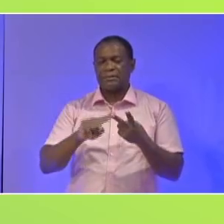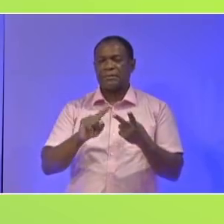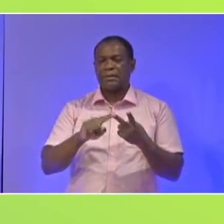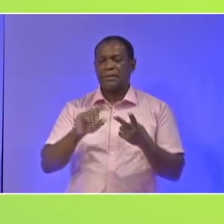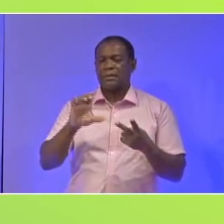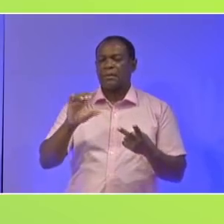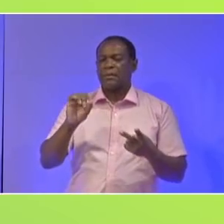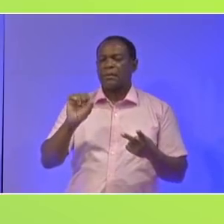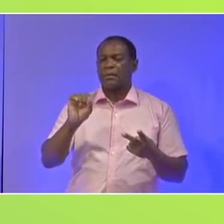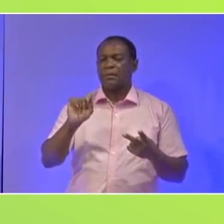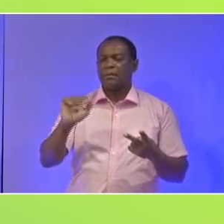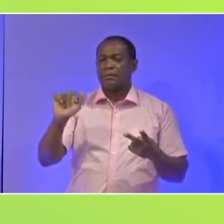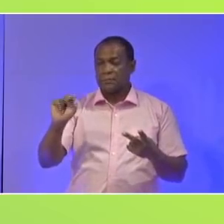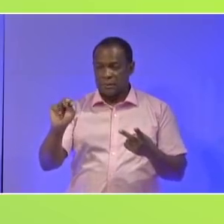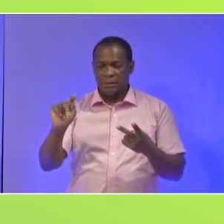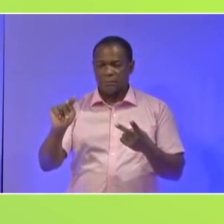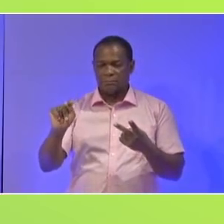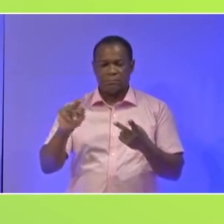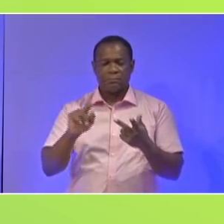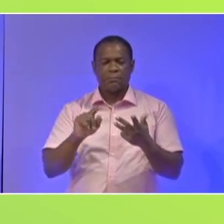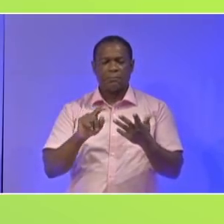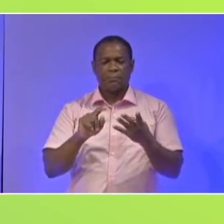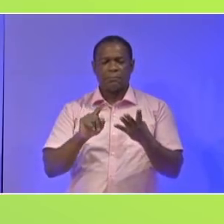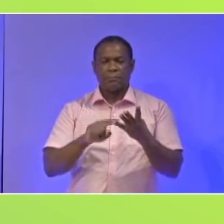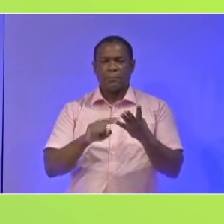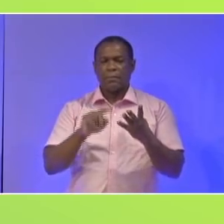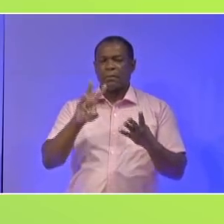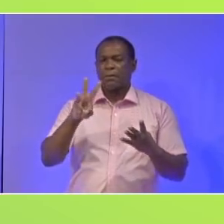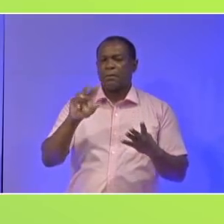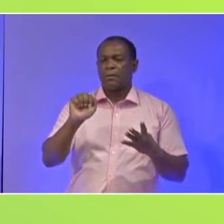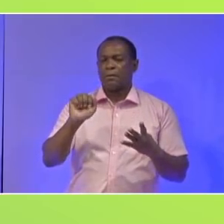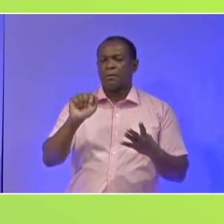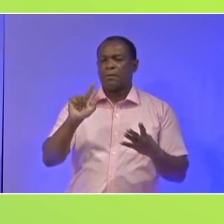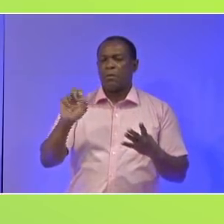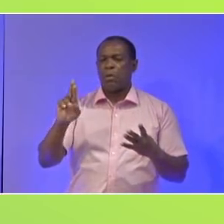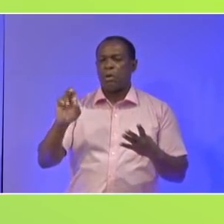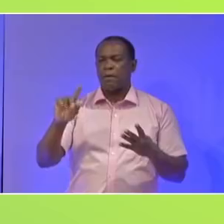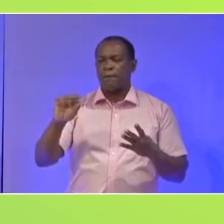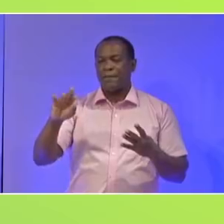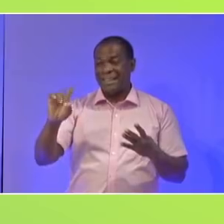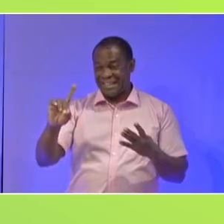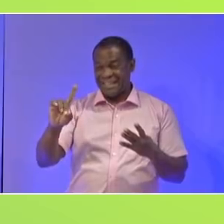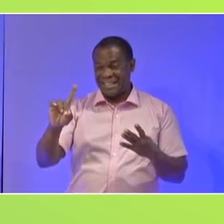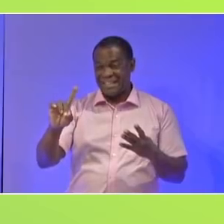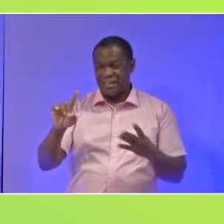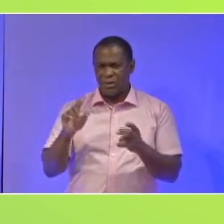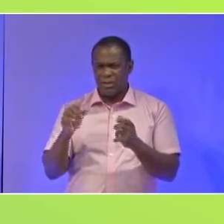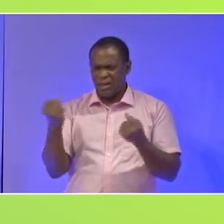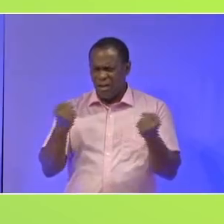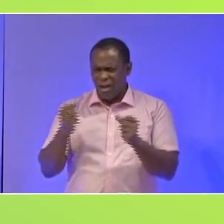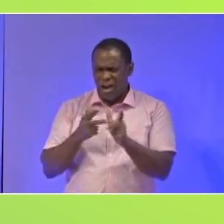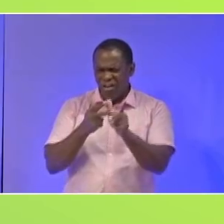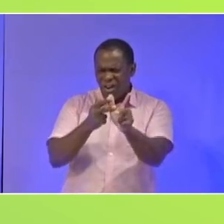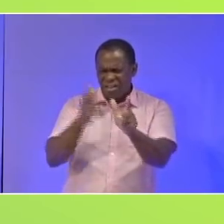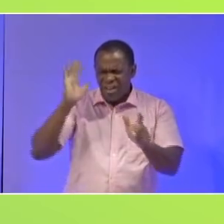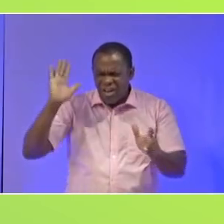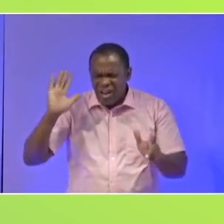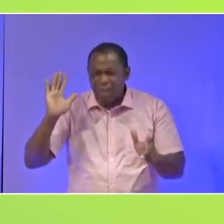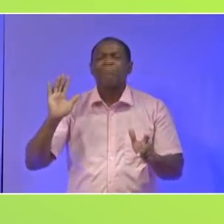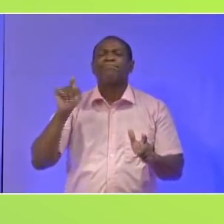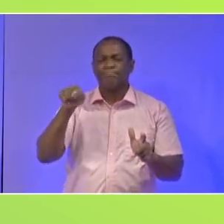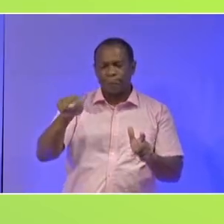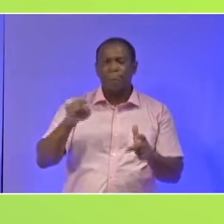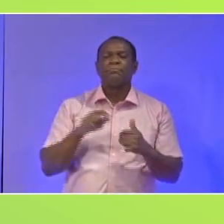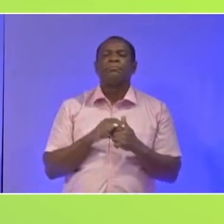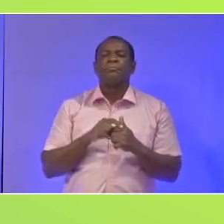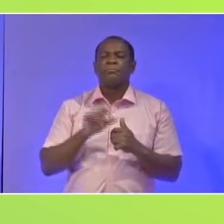is open. Wallerfield is open. Larry Gomes Stadium is open. South, Sapa, Southwest Regional